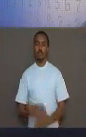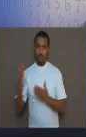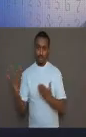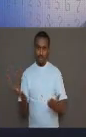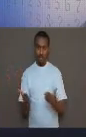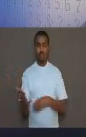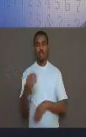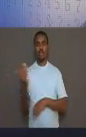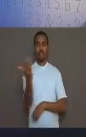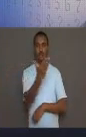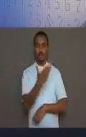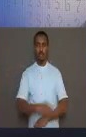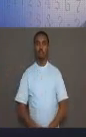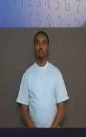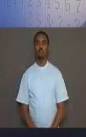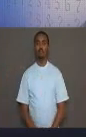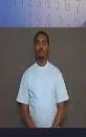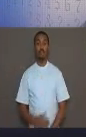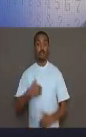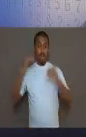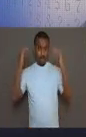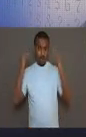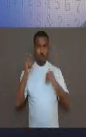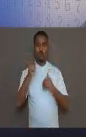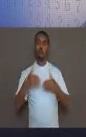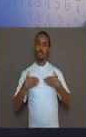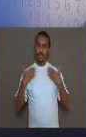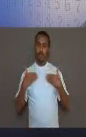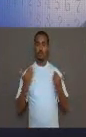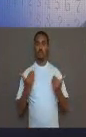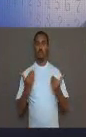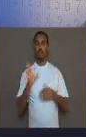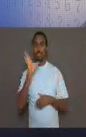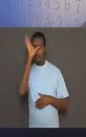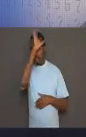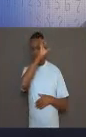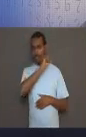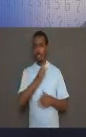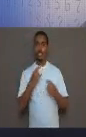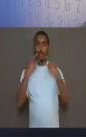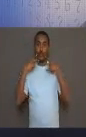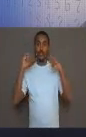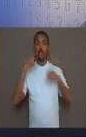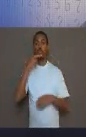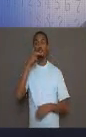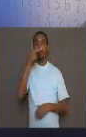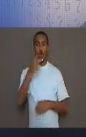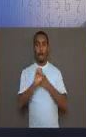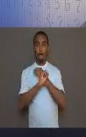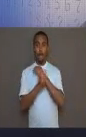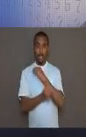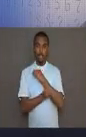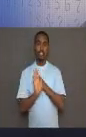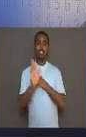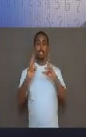Welcome back, everyone. I hope you enjoyed imagining a news report based on